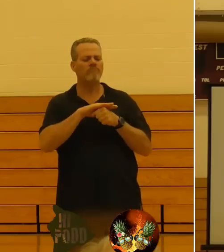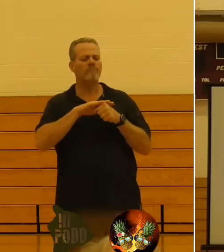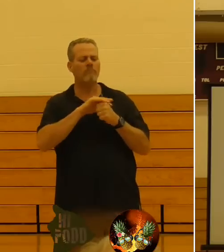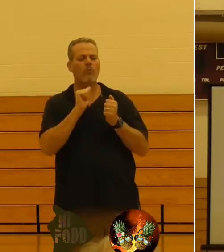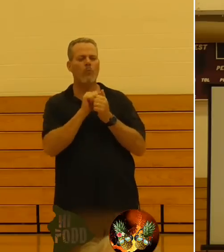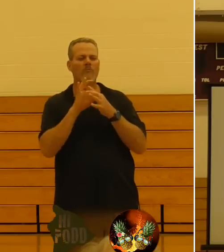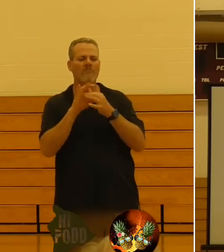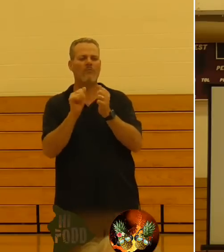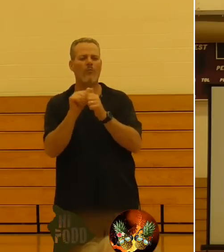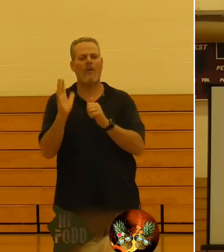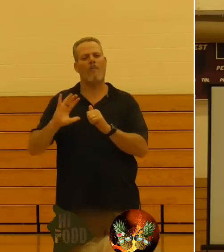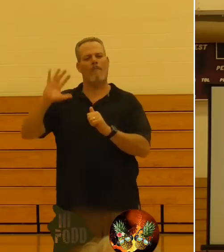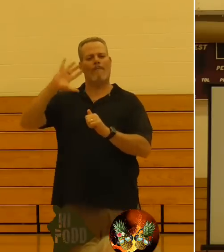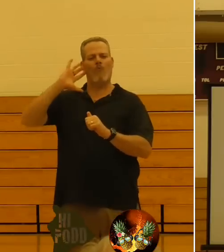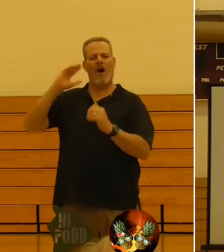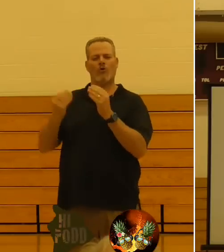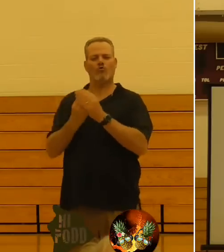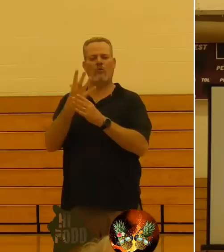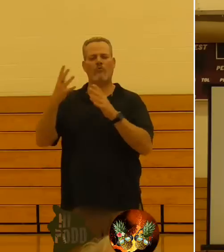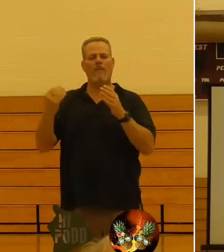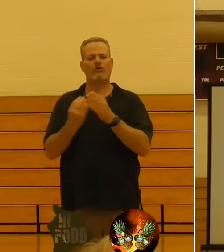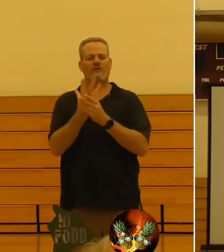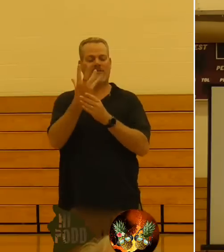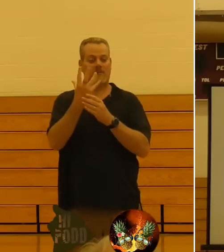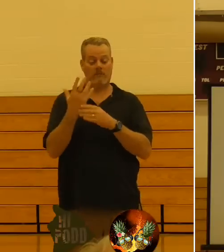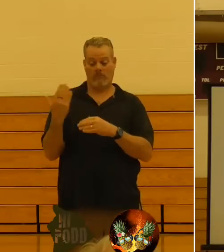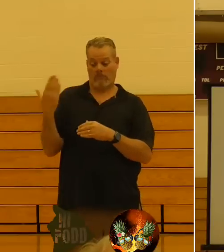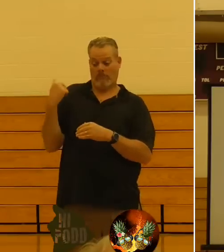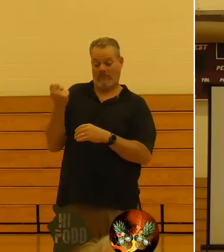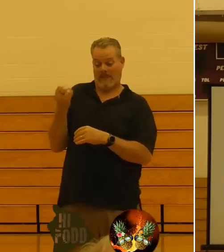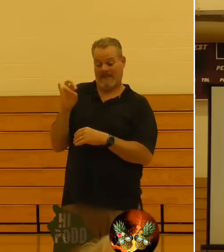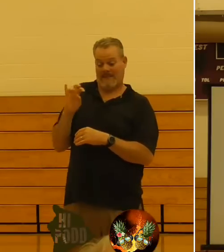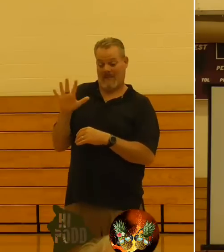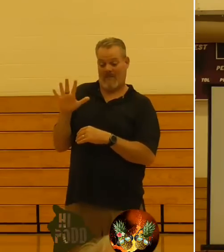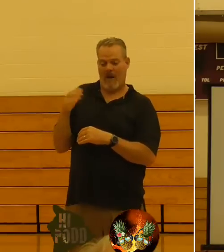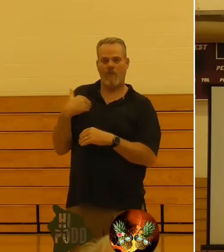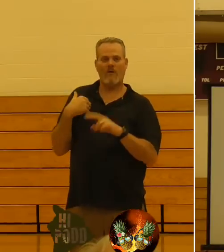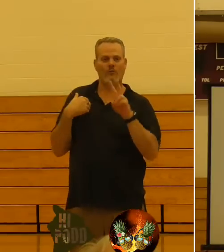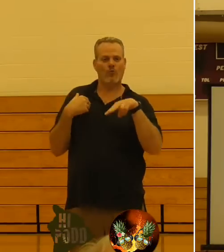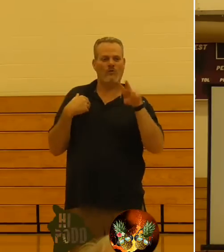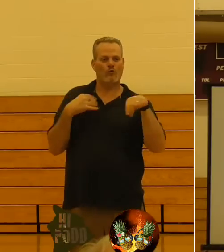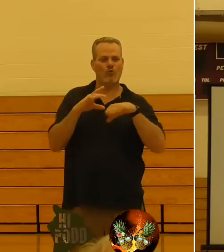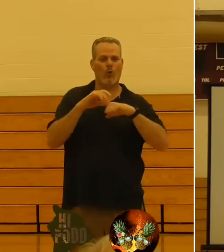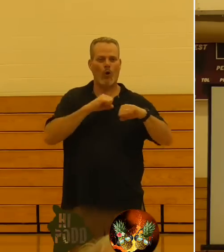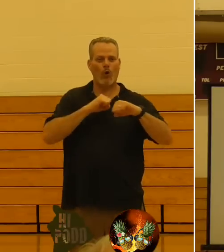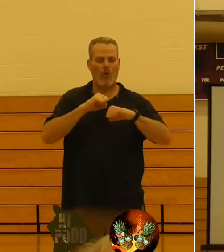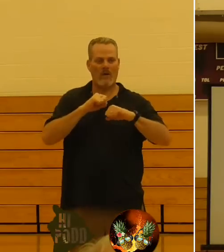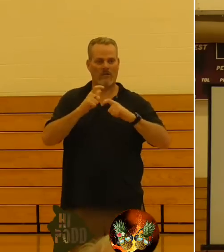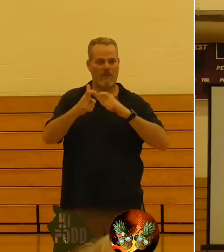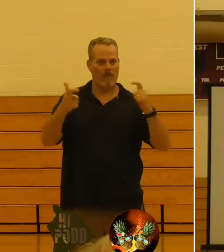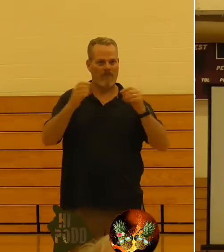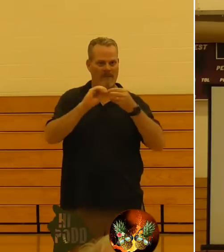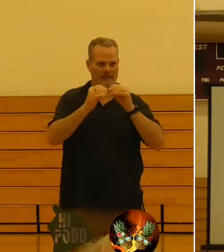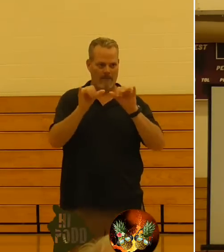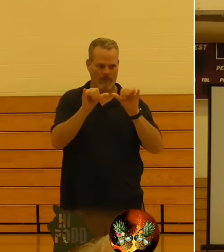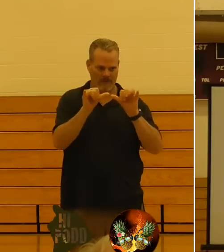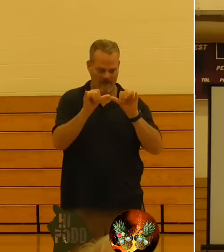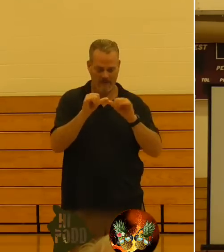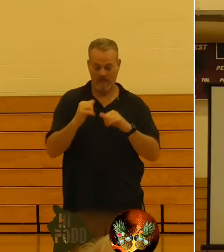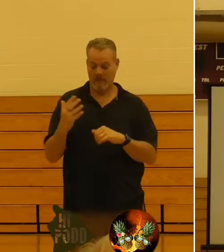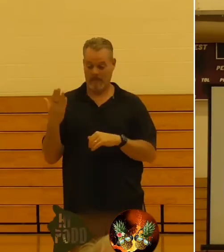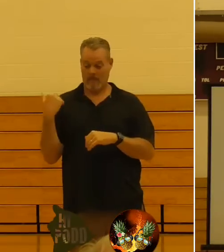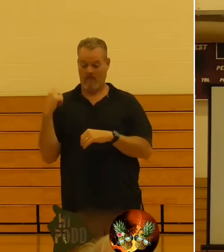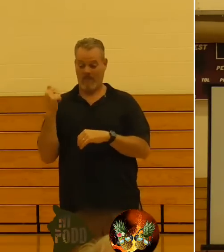eruptions. Prior to the 75 eruption, 22 earthquakes of larger magnitude. Prior to